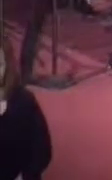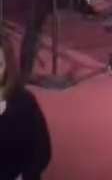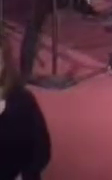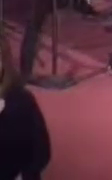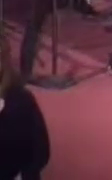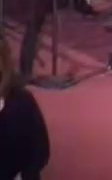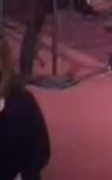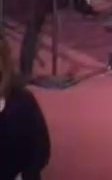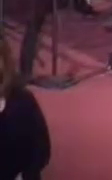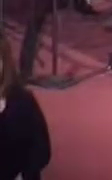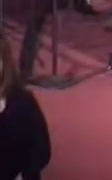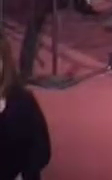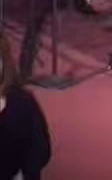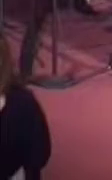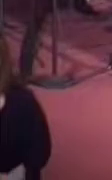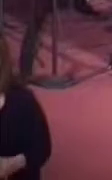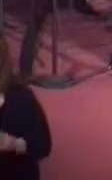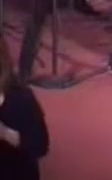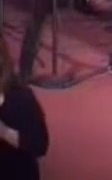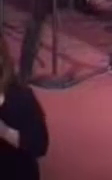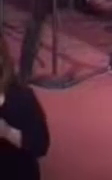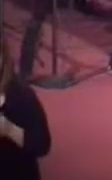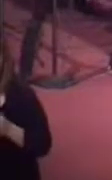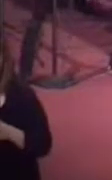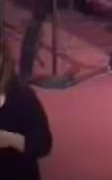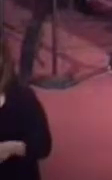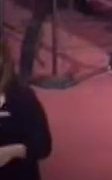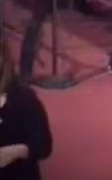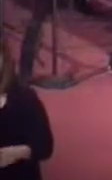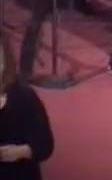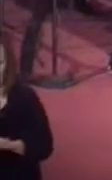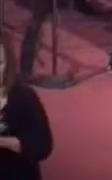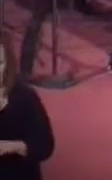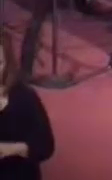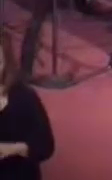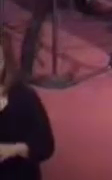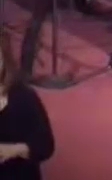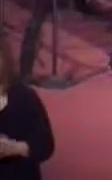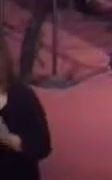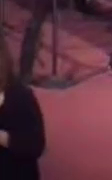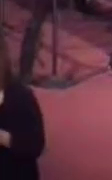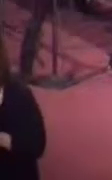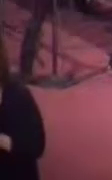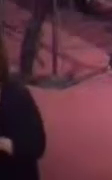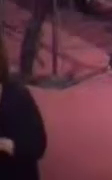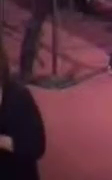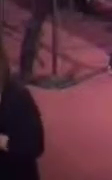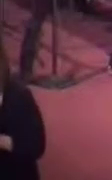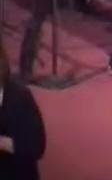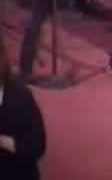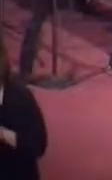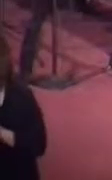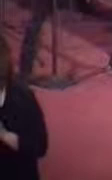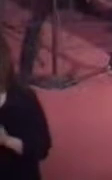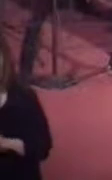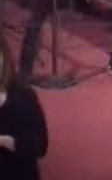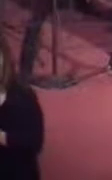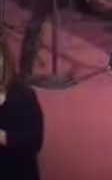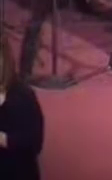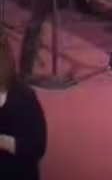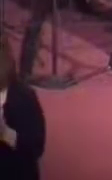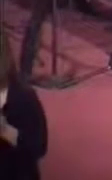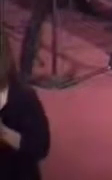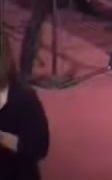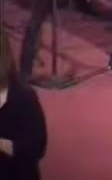crime. In other words, even though they accused me of betraying you, I have not betrayed you. I have honored my duty. I have served